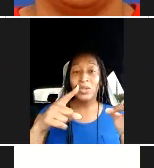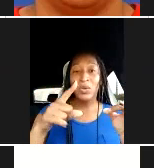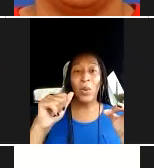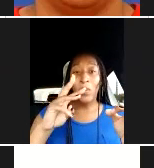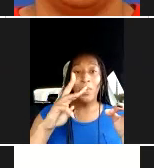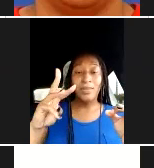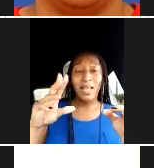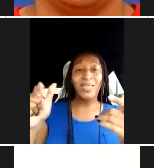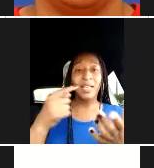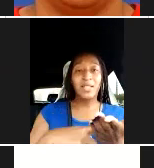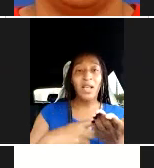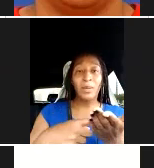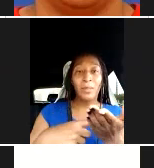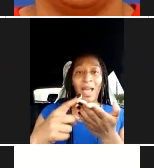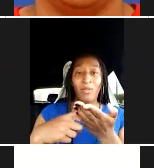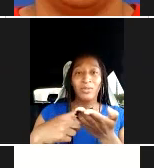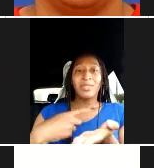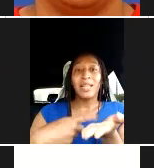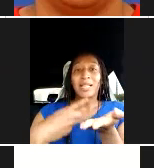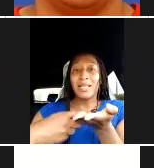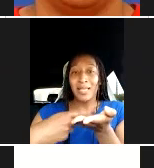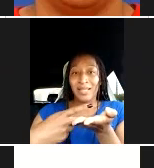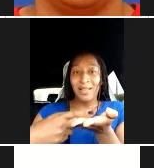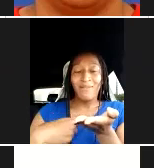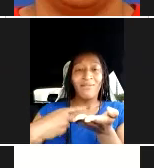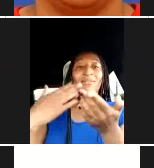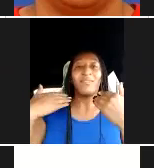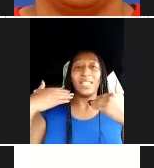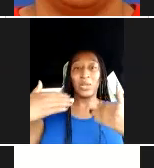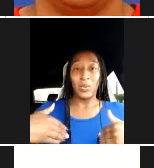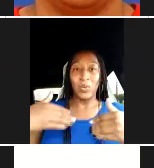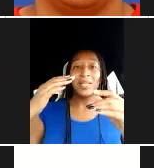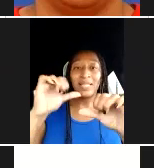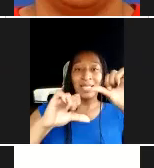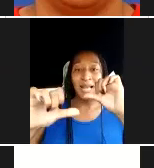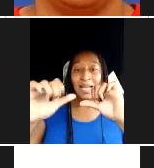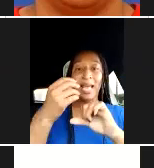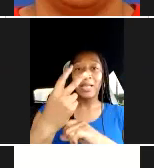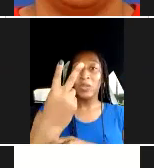science and 2-year degree programs. You know, how are they related?